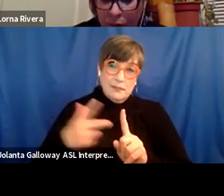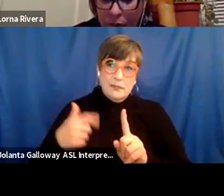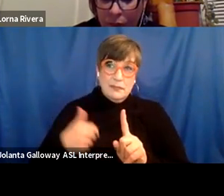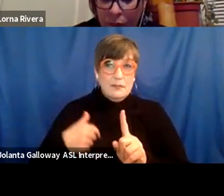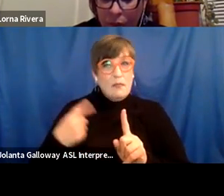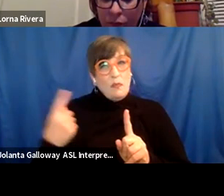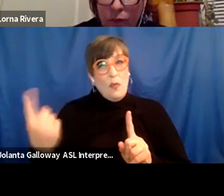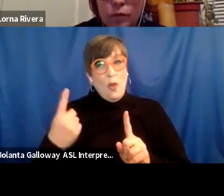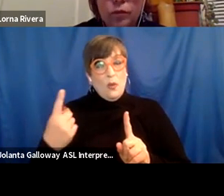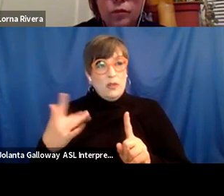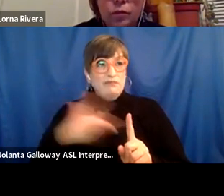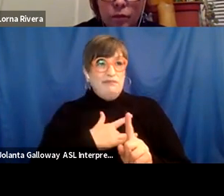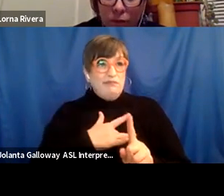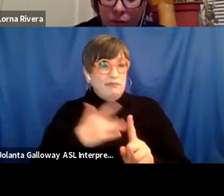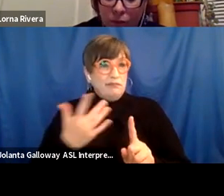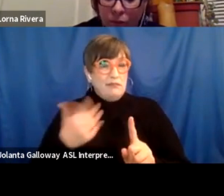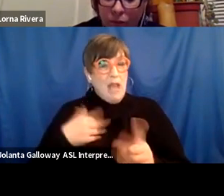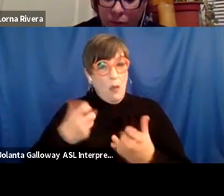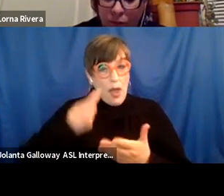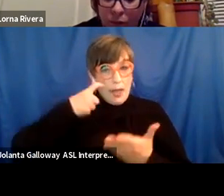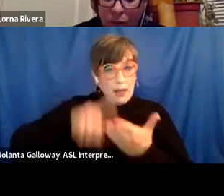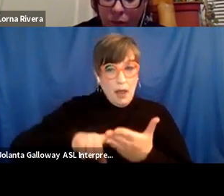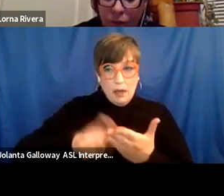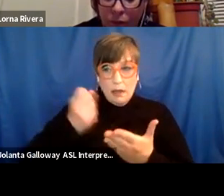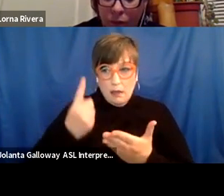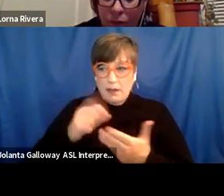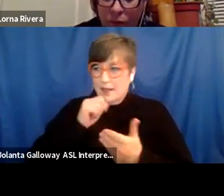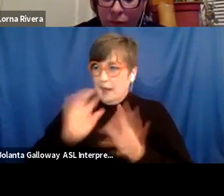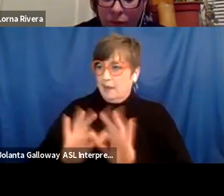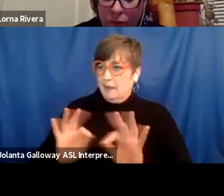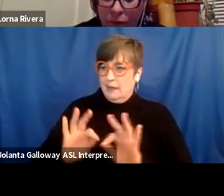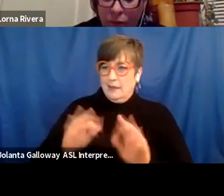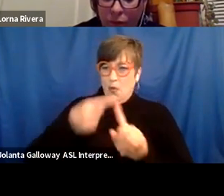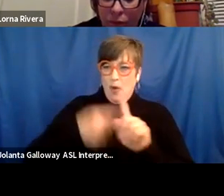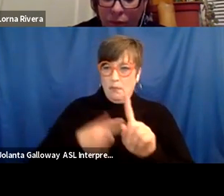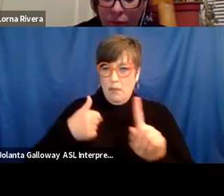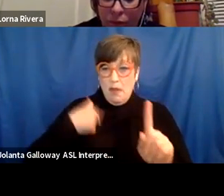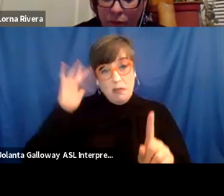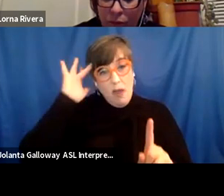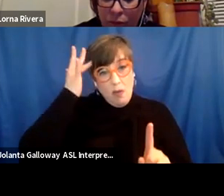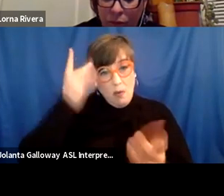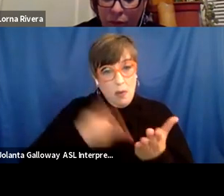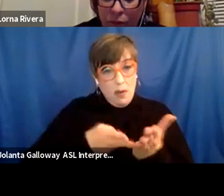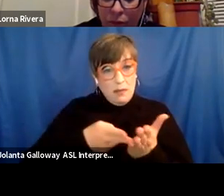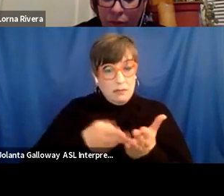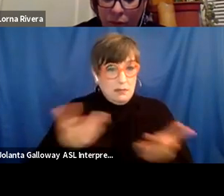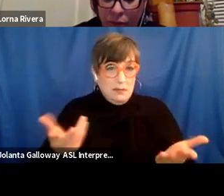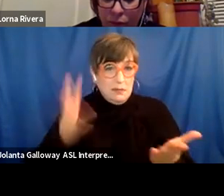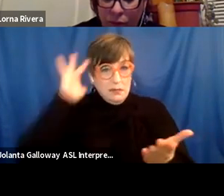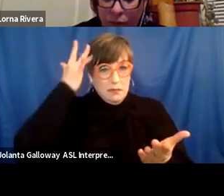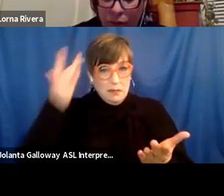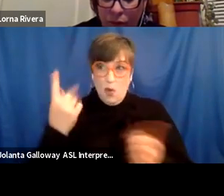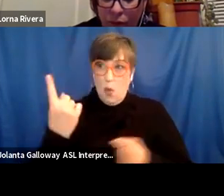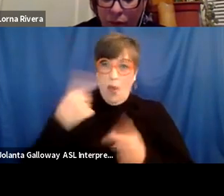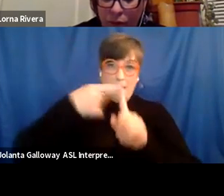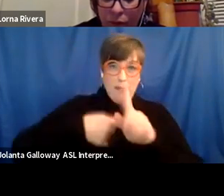hard because we want to acknowledge, but also not trivialize that it's a month. I feel annoyed, you know, with the 1 month